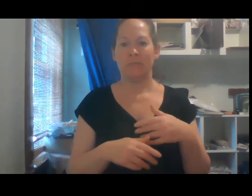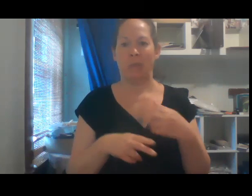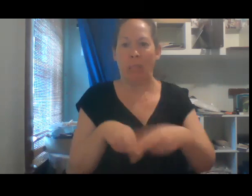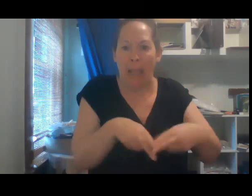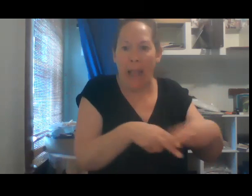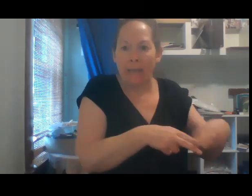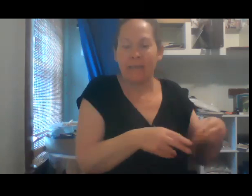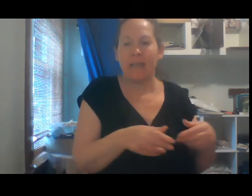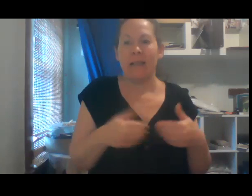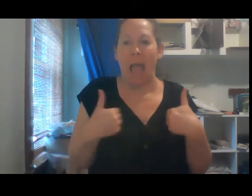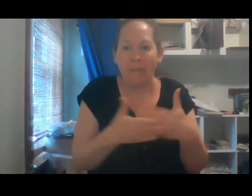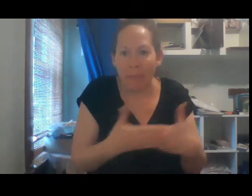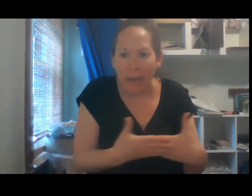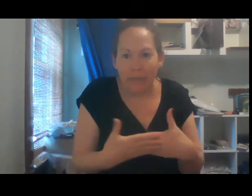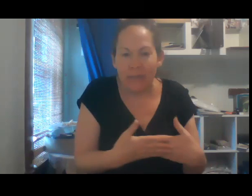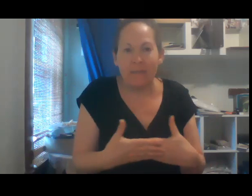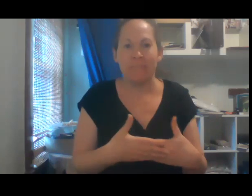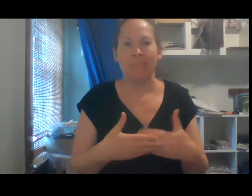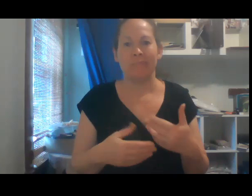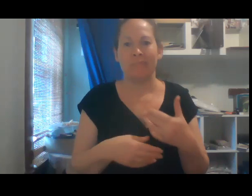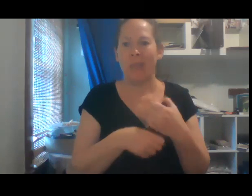and so the salmon make more salmon.